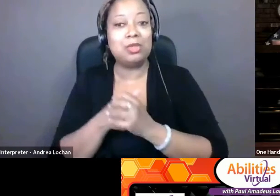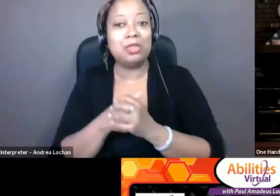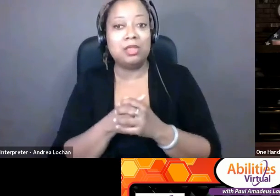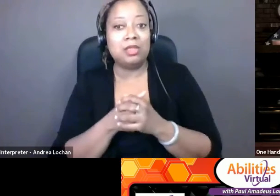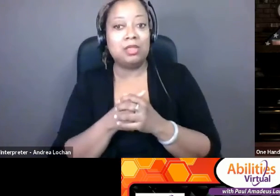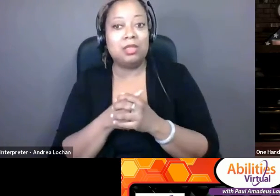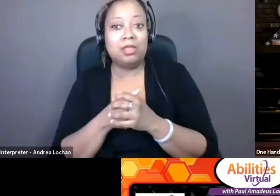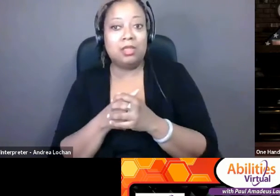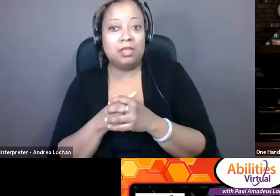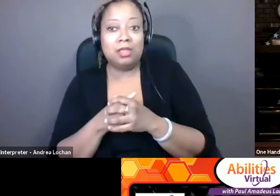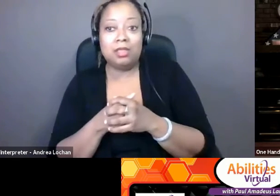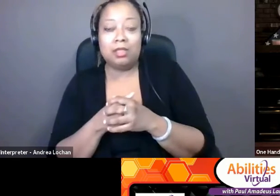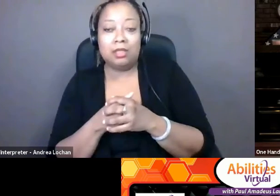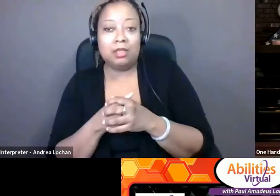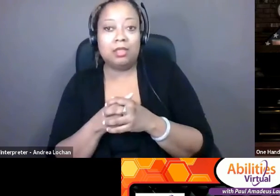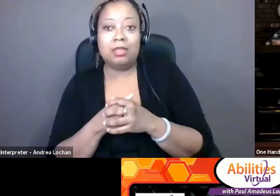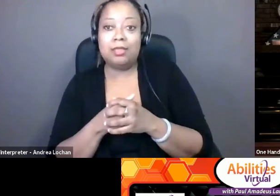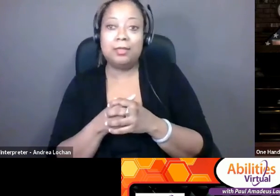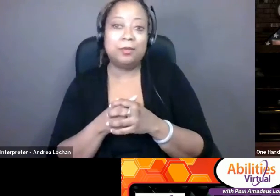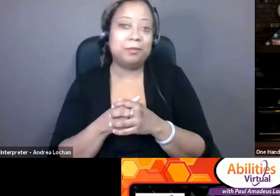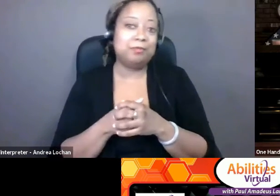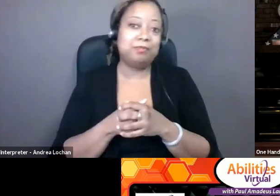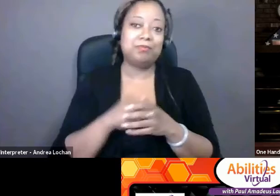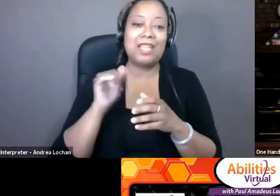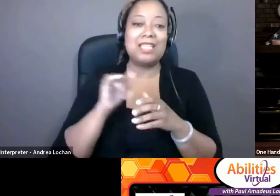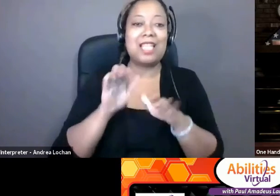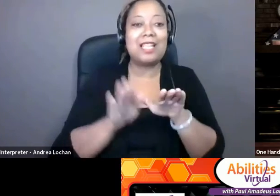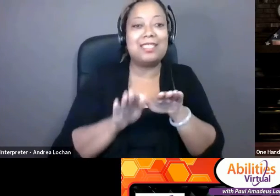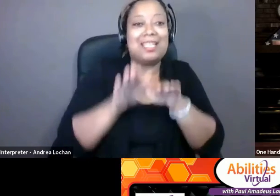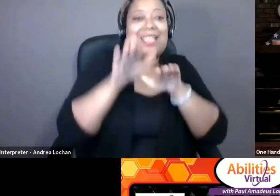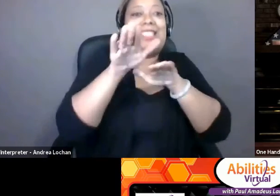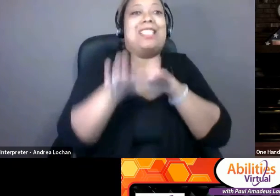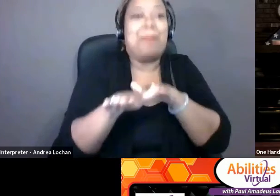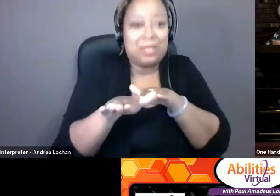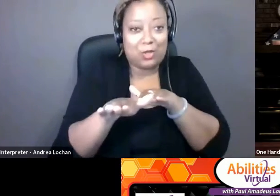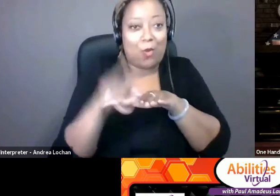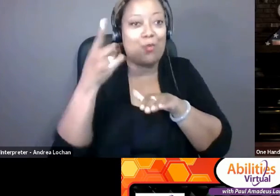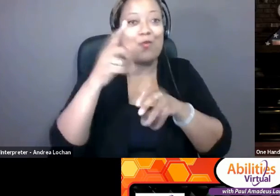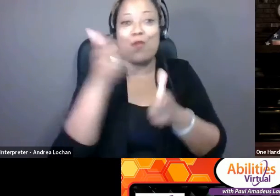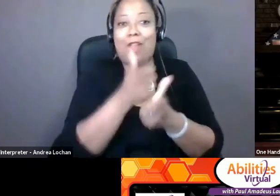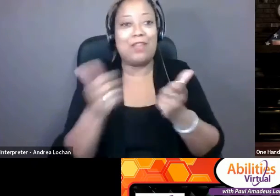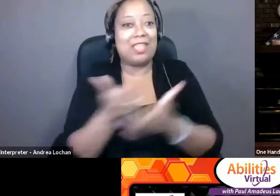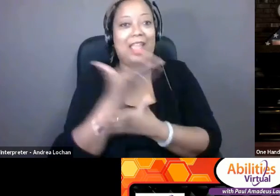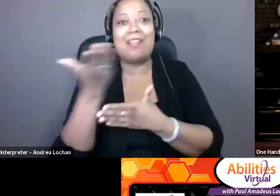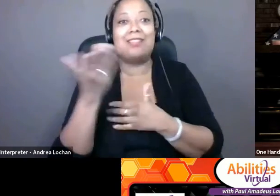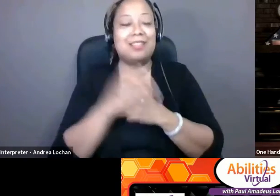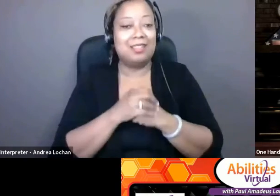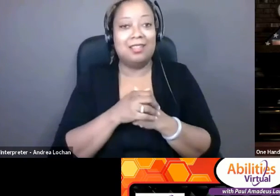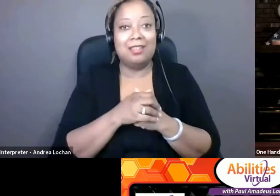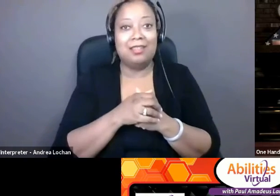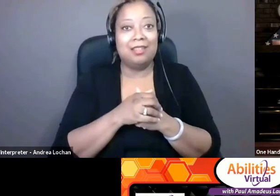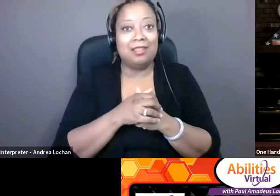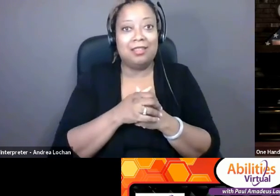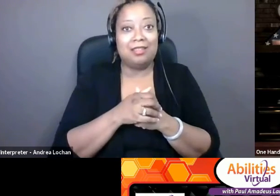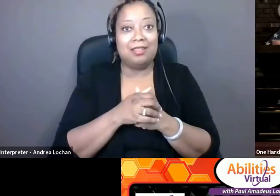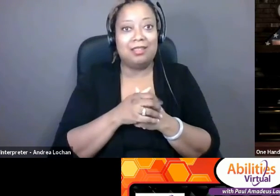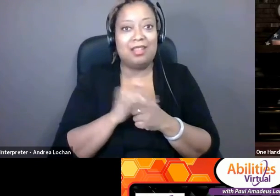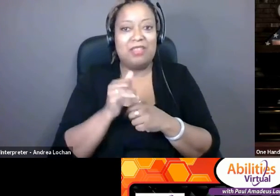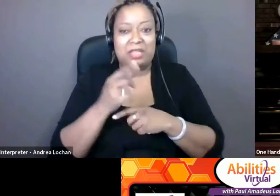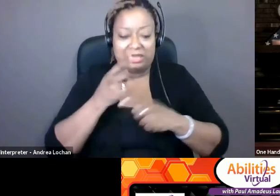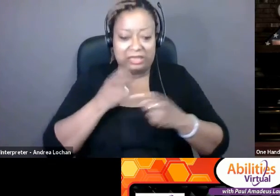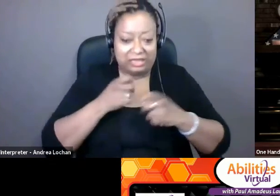It's just the kind of like a stepping stone to everything else in your life. If you can question